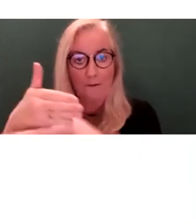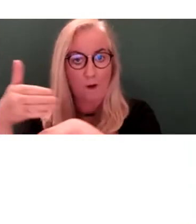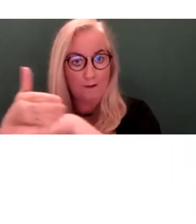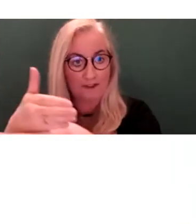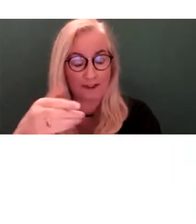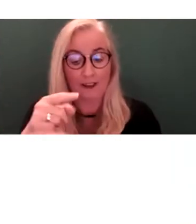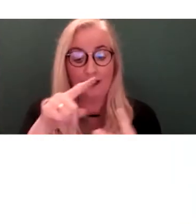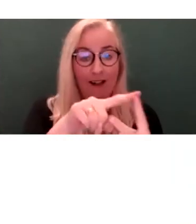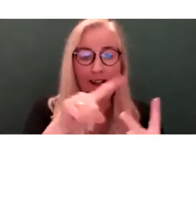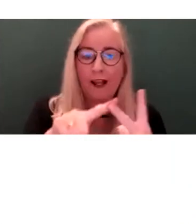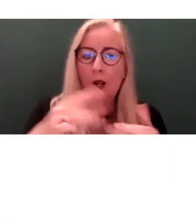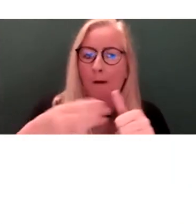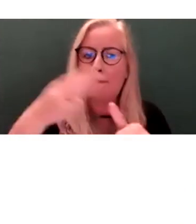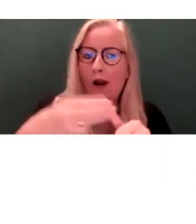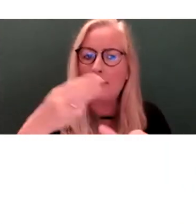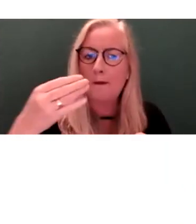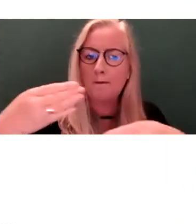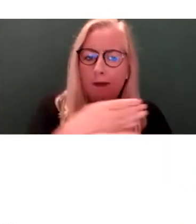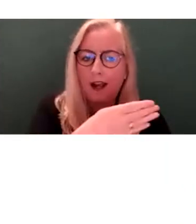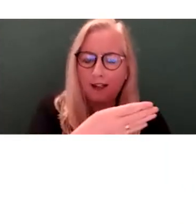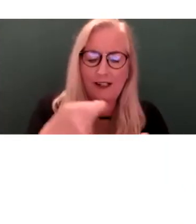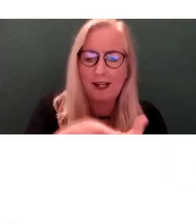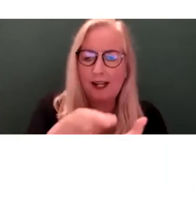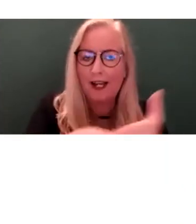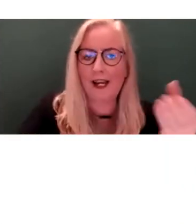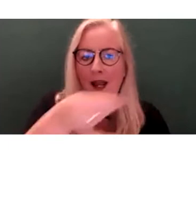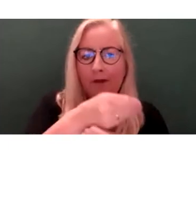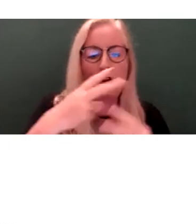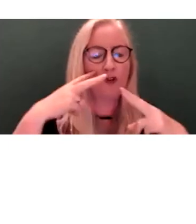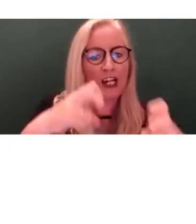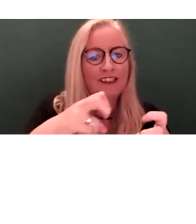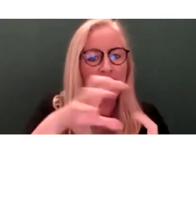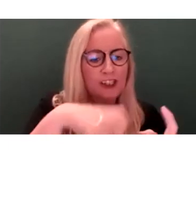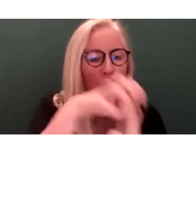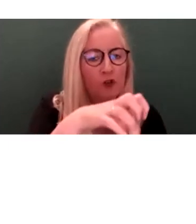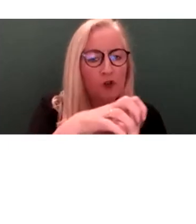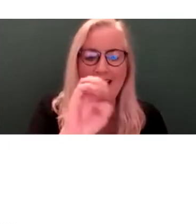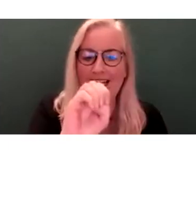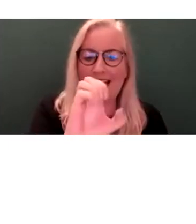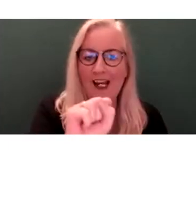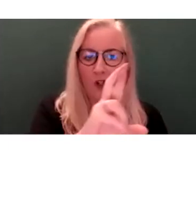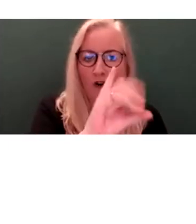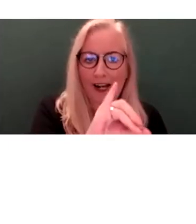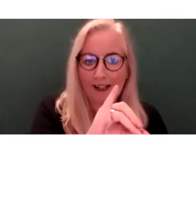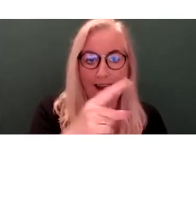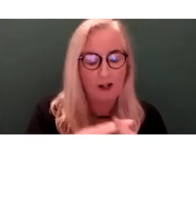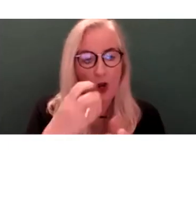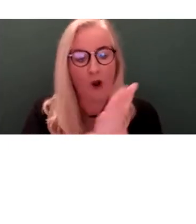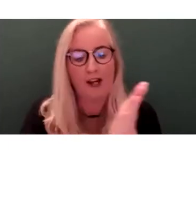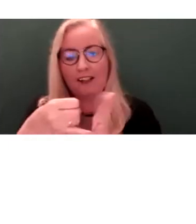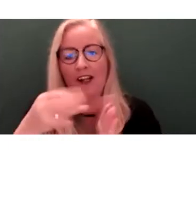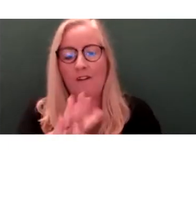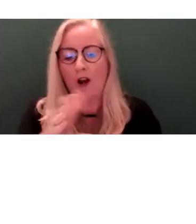been prepared by the Economic and Social Research Institute, or ESRI, and the Organization for